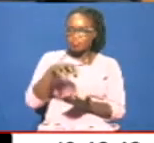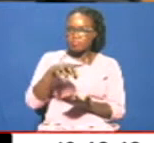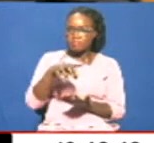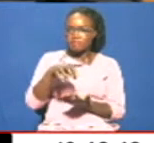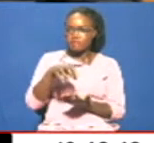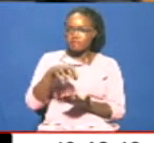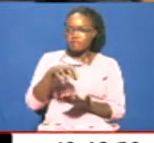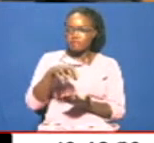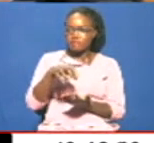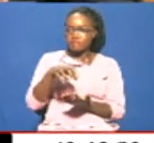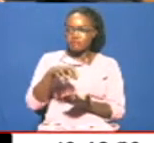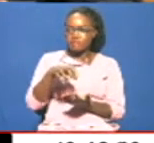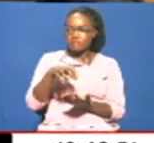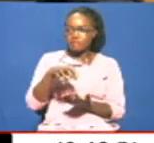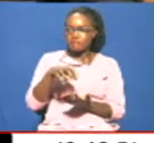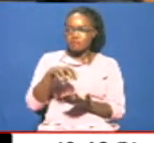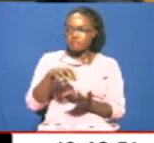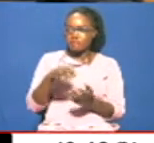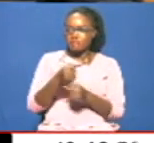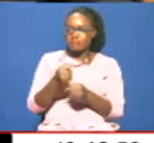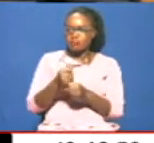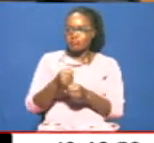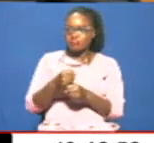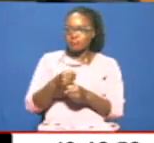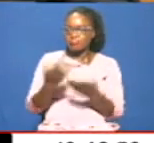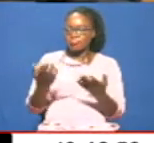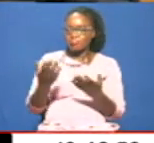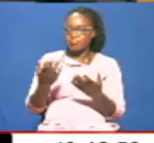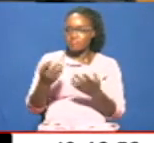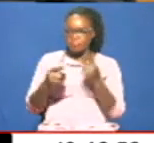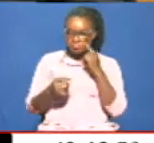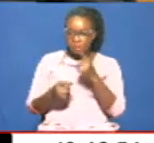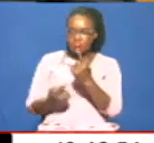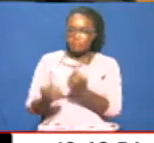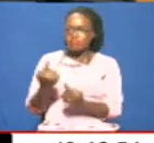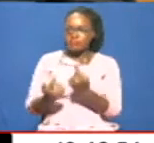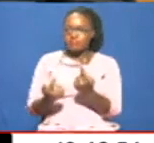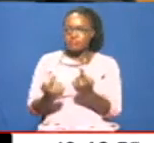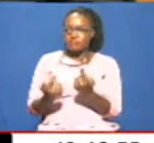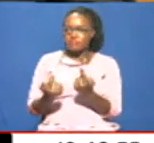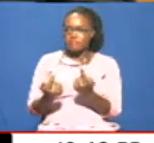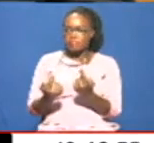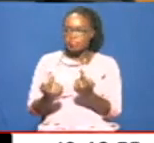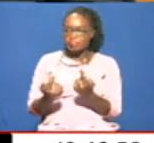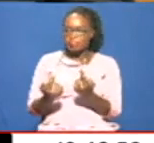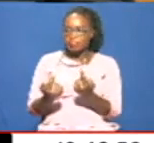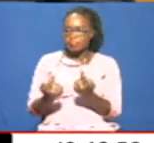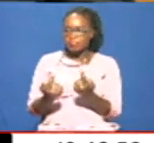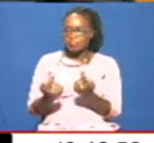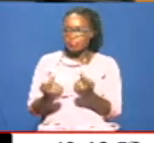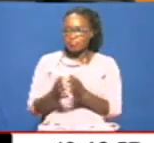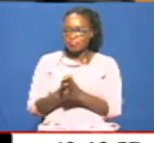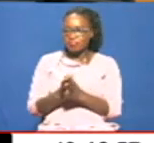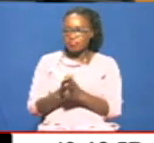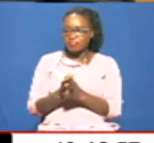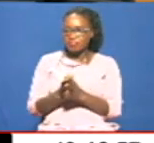name them, you can do them on an electric pressure cooker. It literally, you will not notice